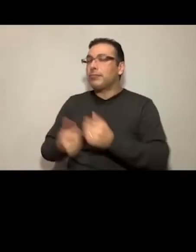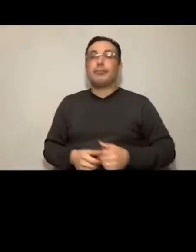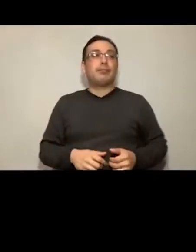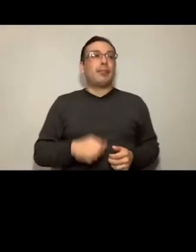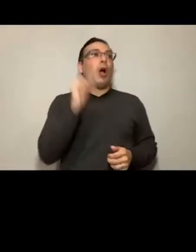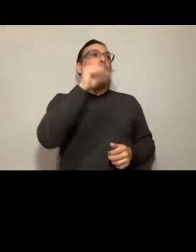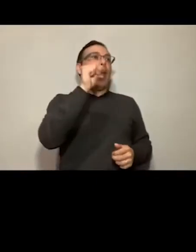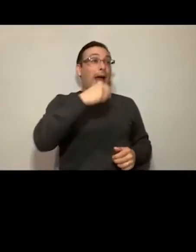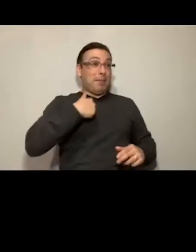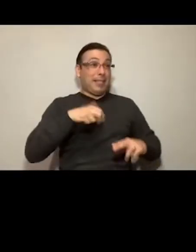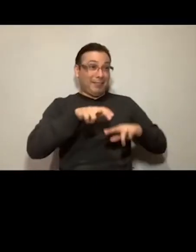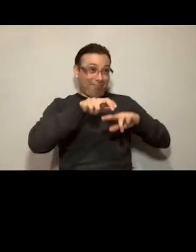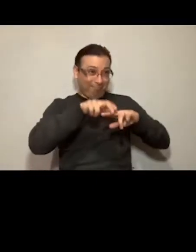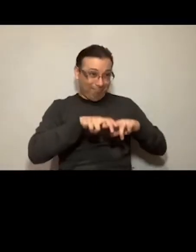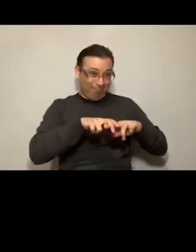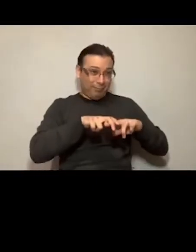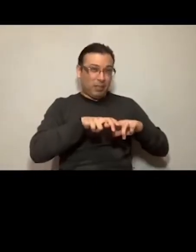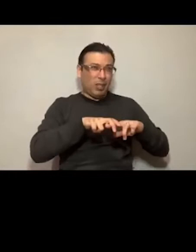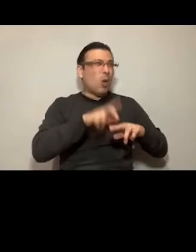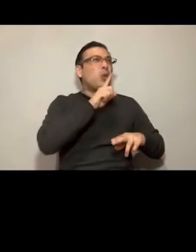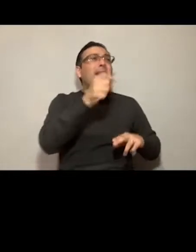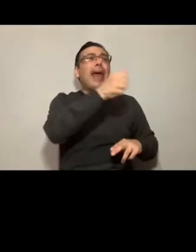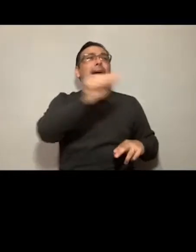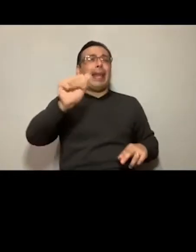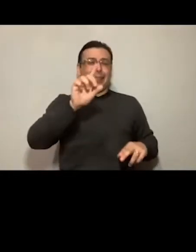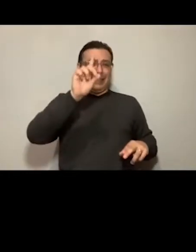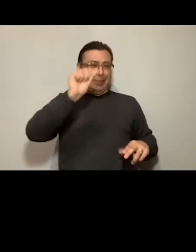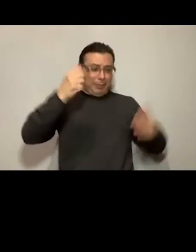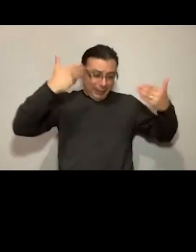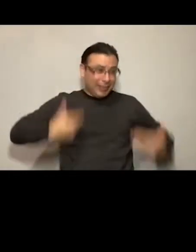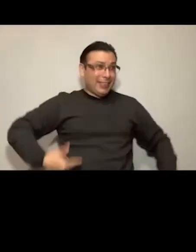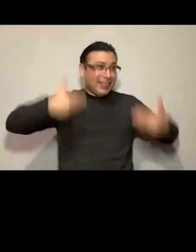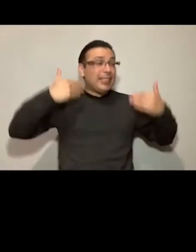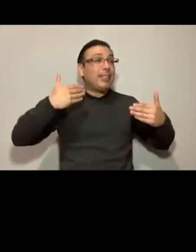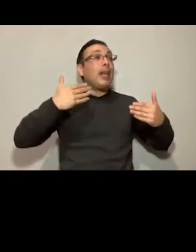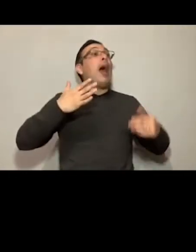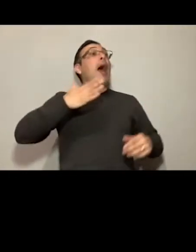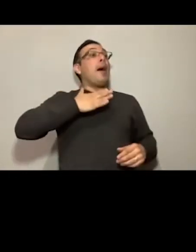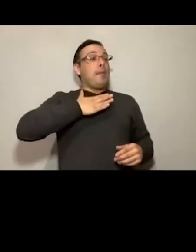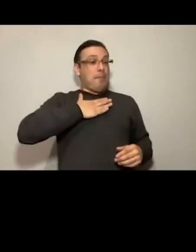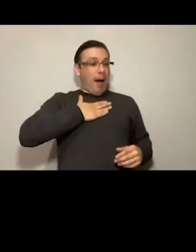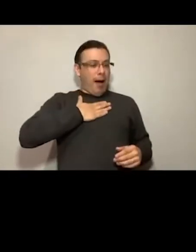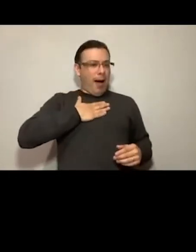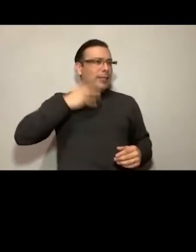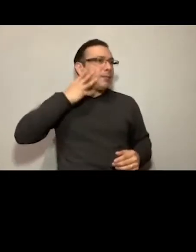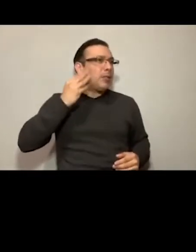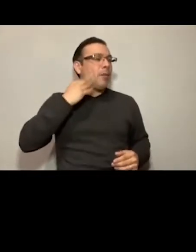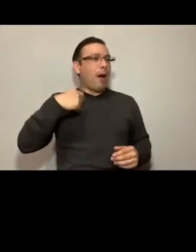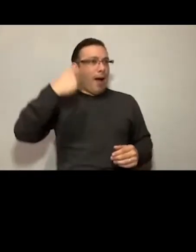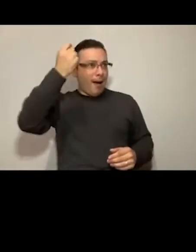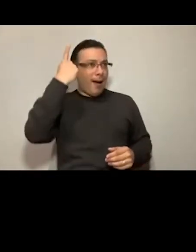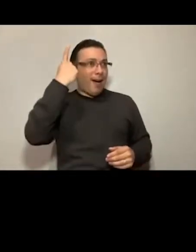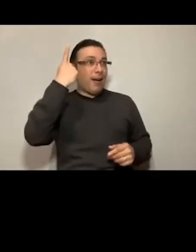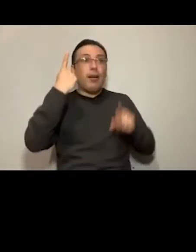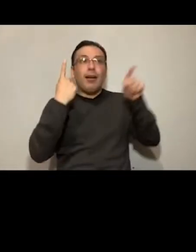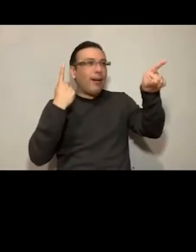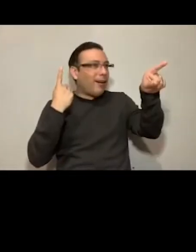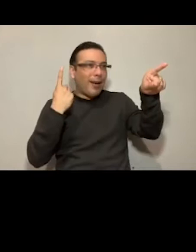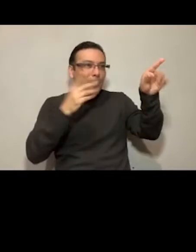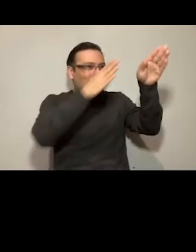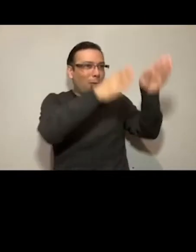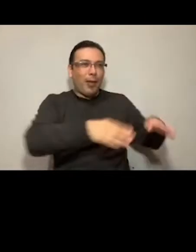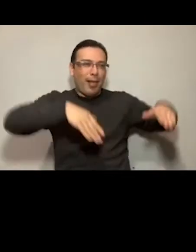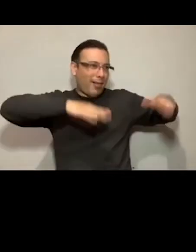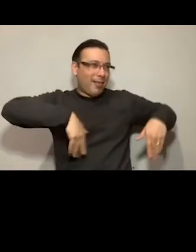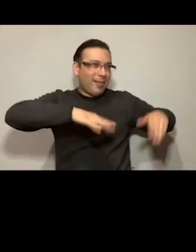seated position or any disability at all, you are bringing a perspective that somebody might not have, right? We know